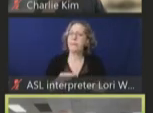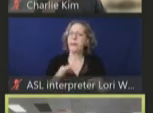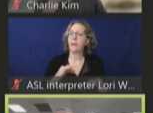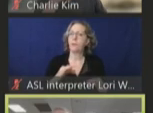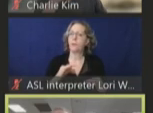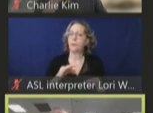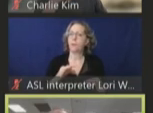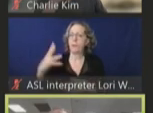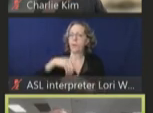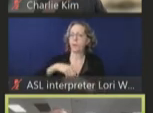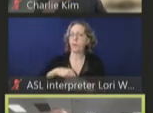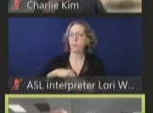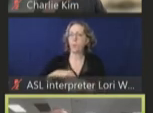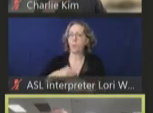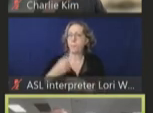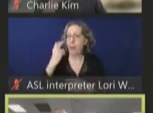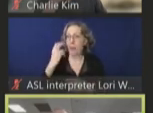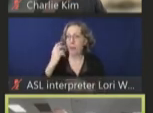version